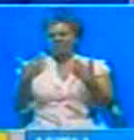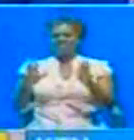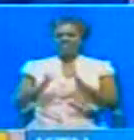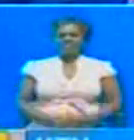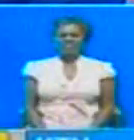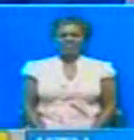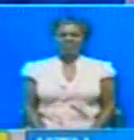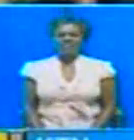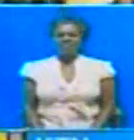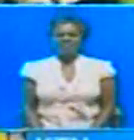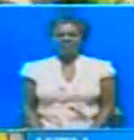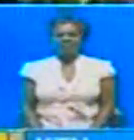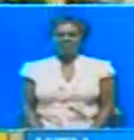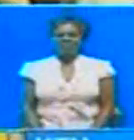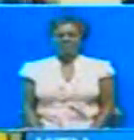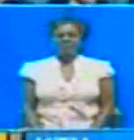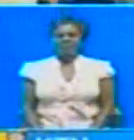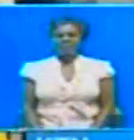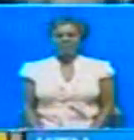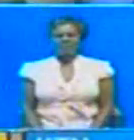the blood supply.